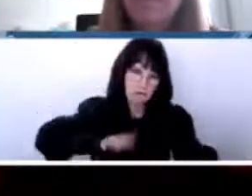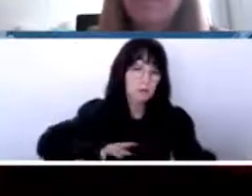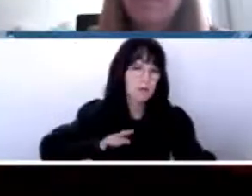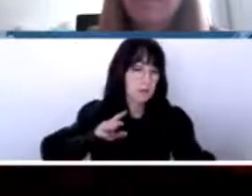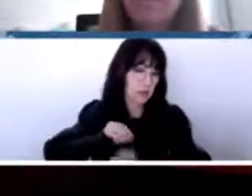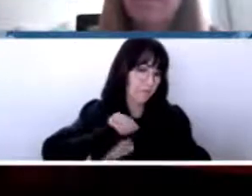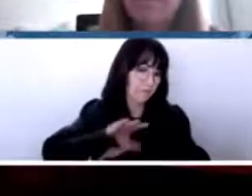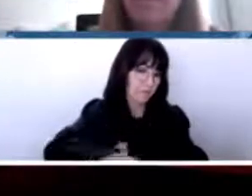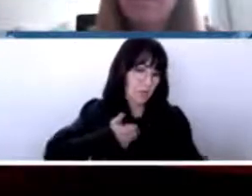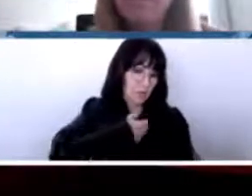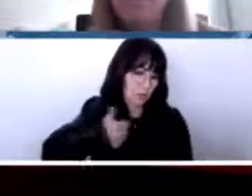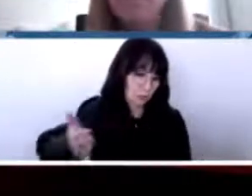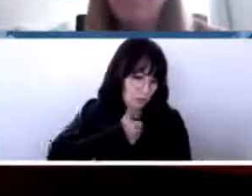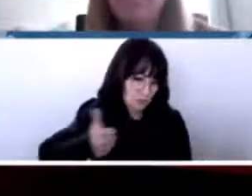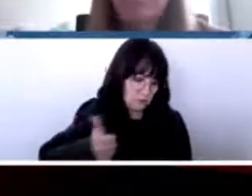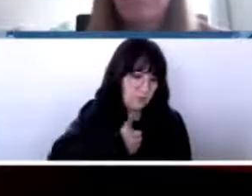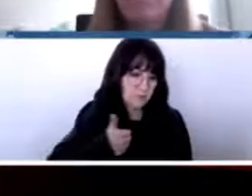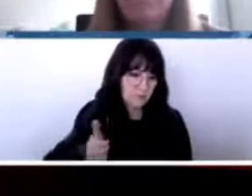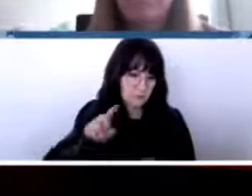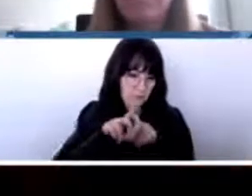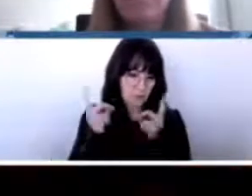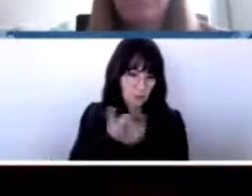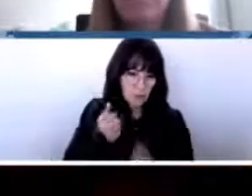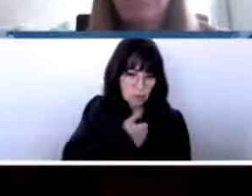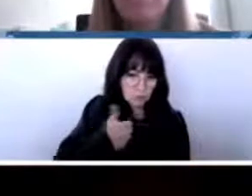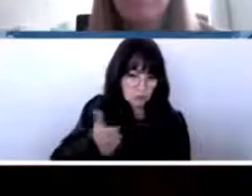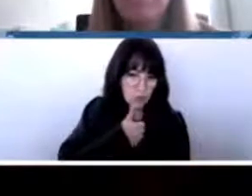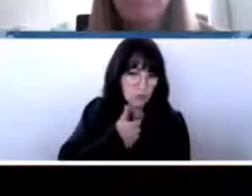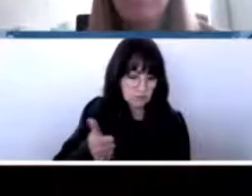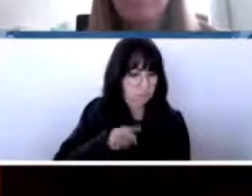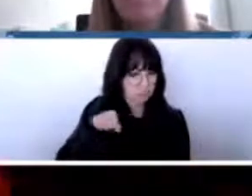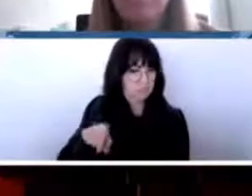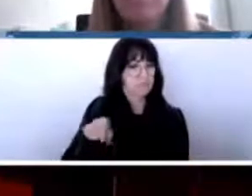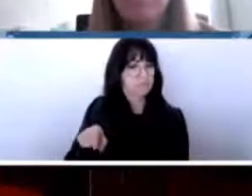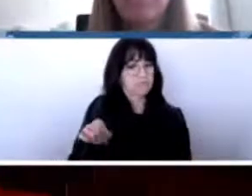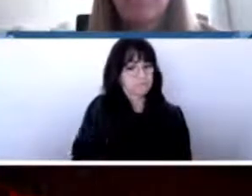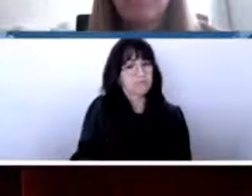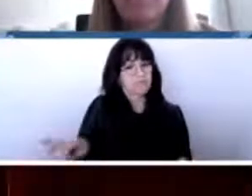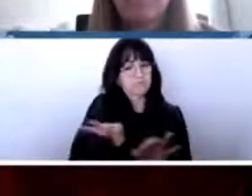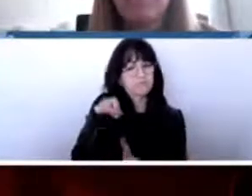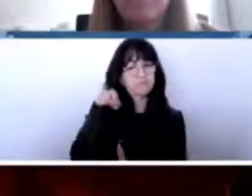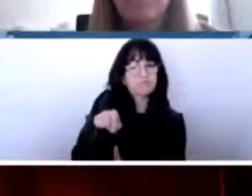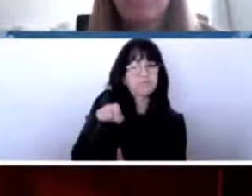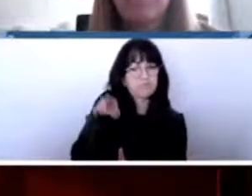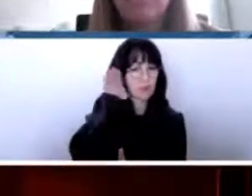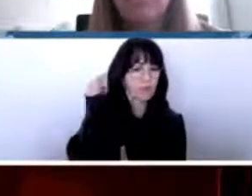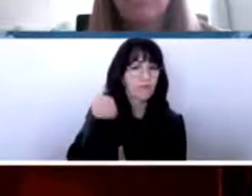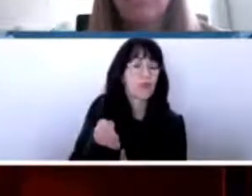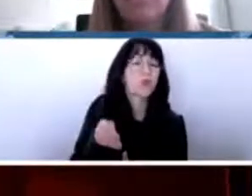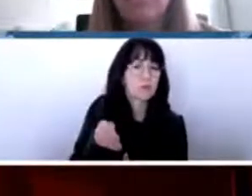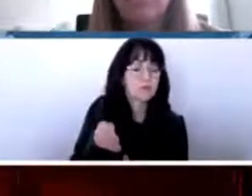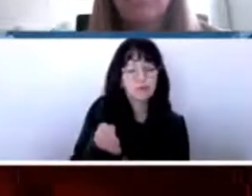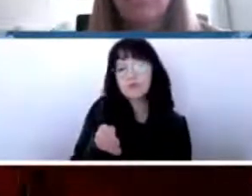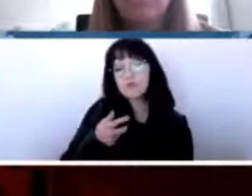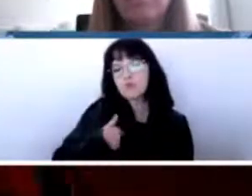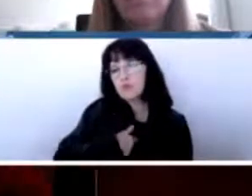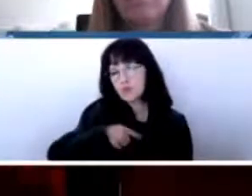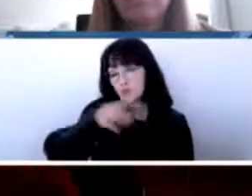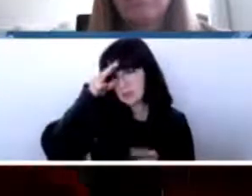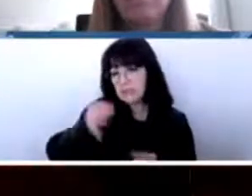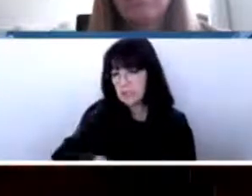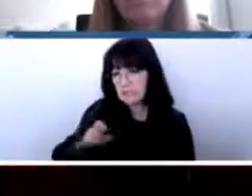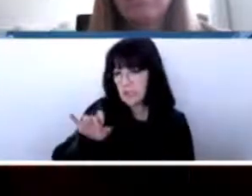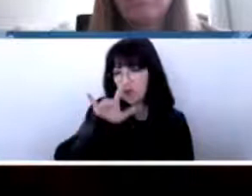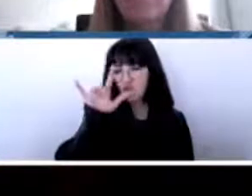The Department of Transportation is really kind of front and center there. And so a decision was made relatively